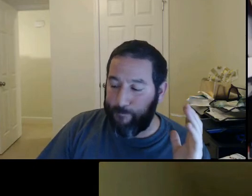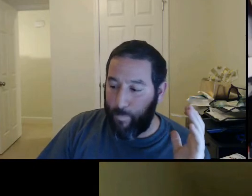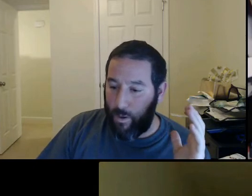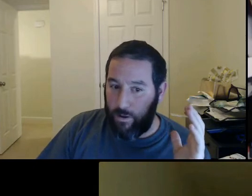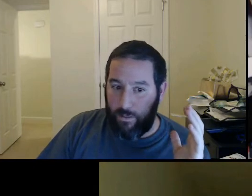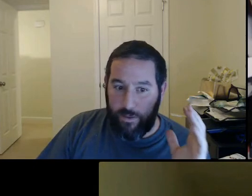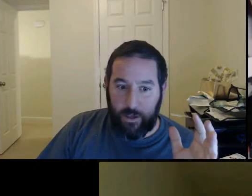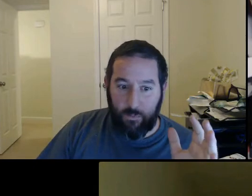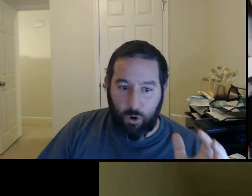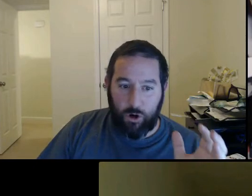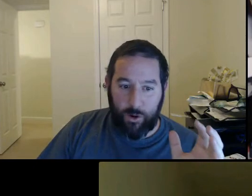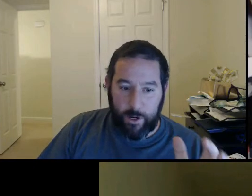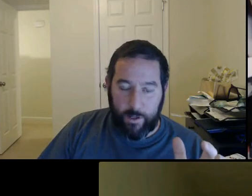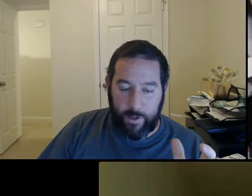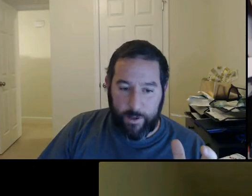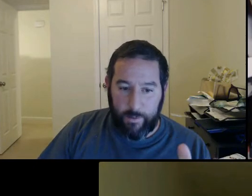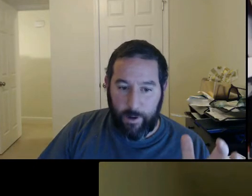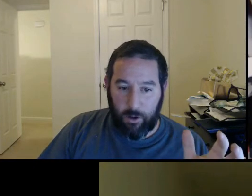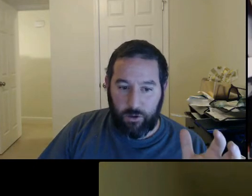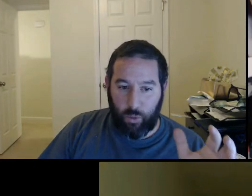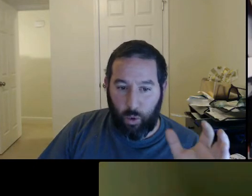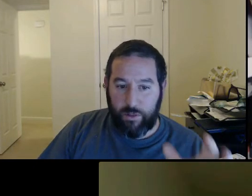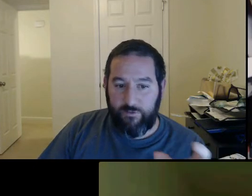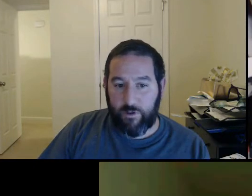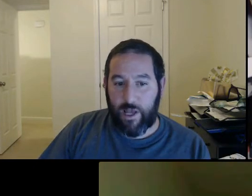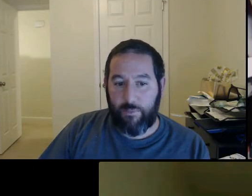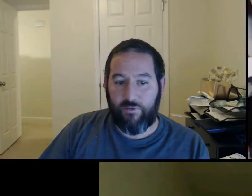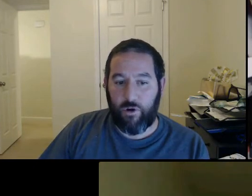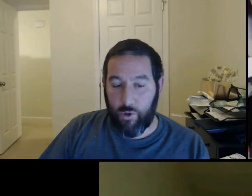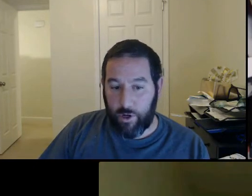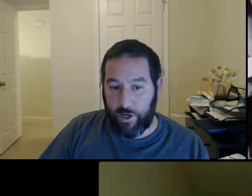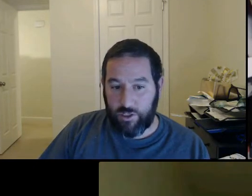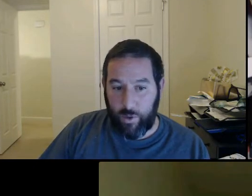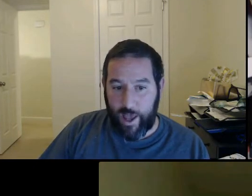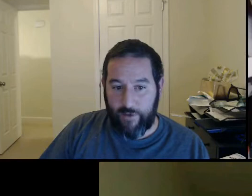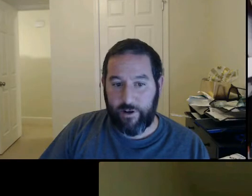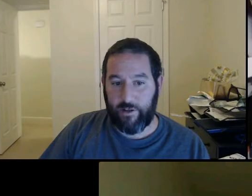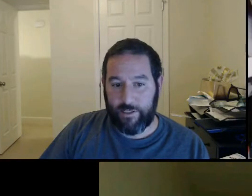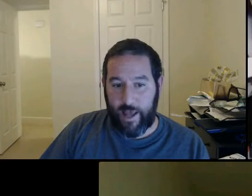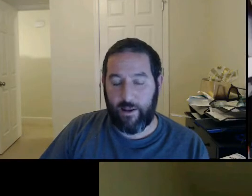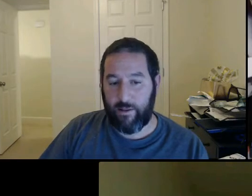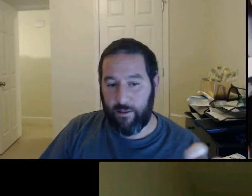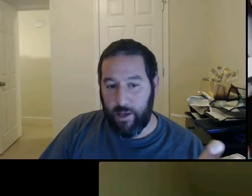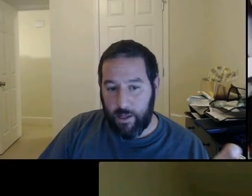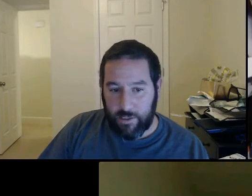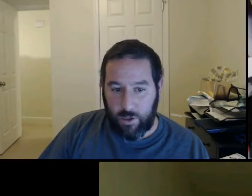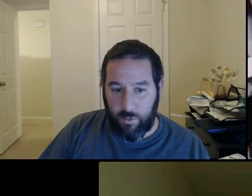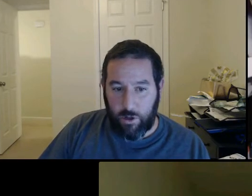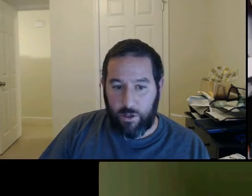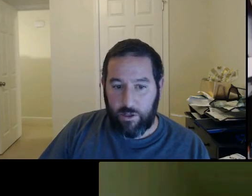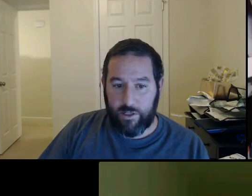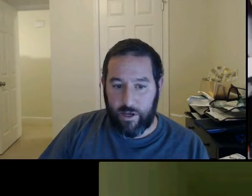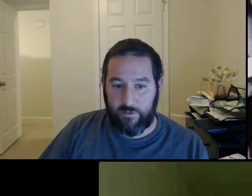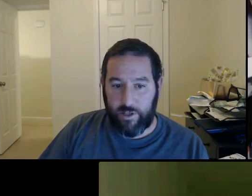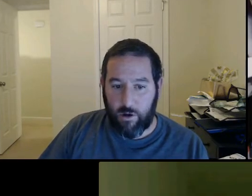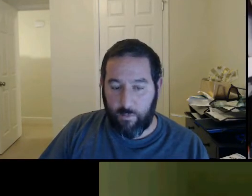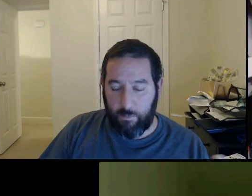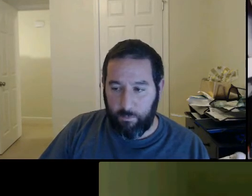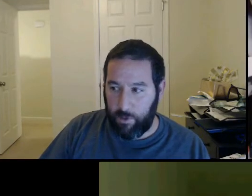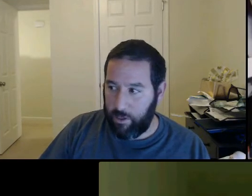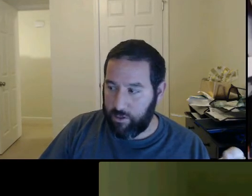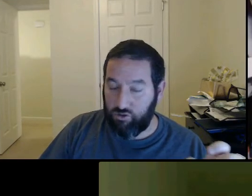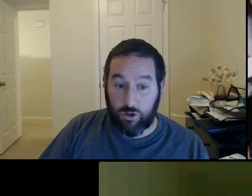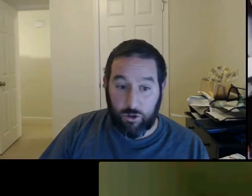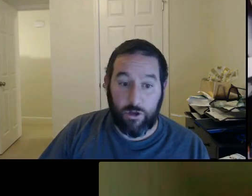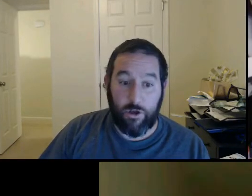more critically about what different type of communities do we have, and understanding that these communities, in the end of the day, are structured